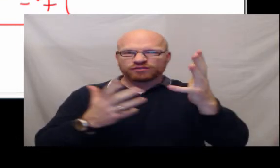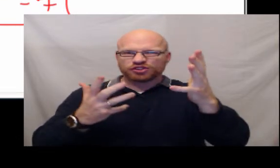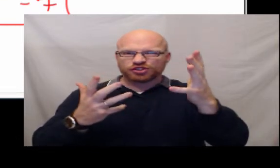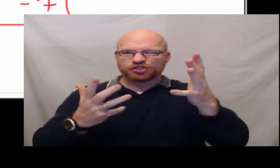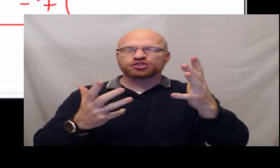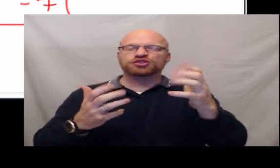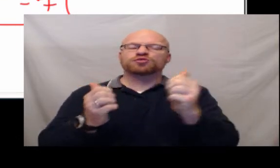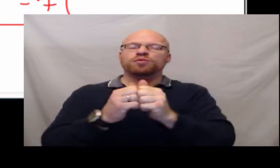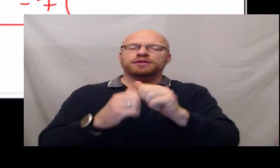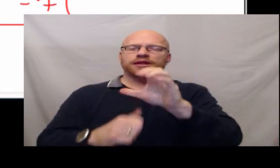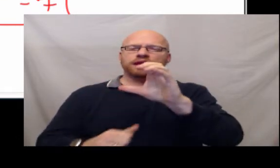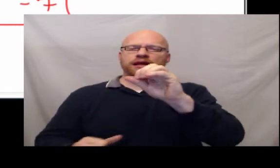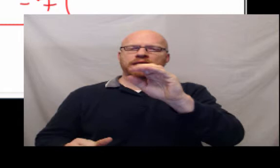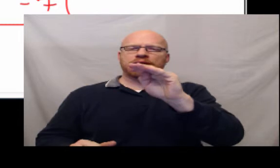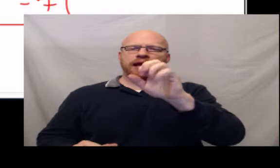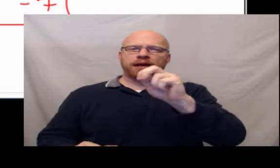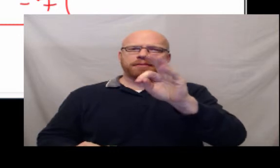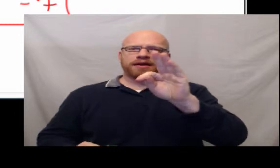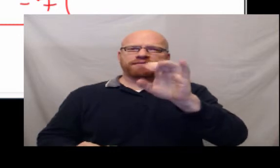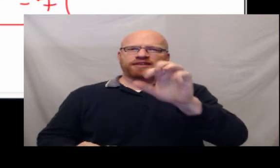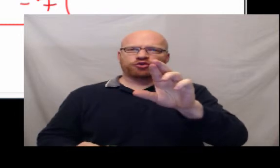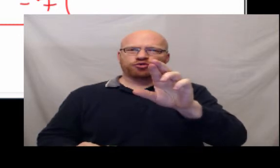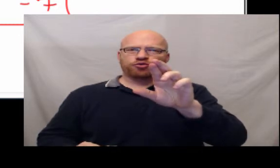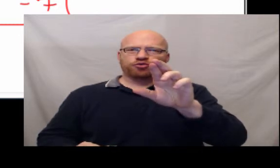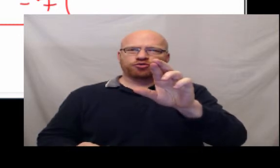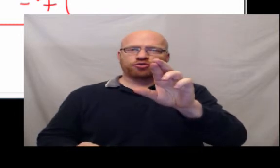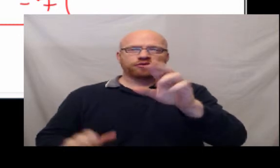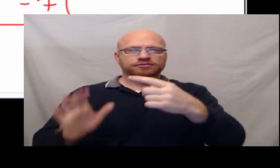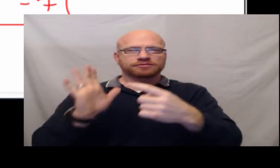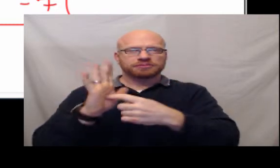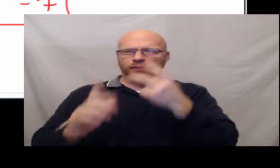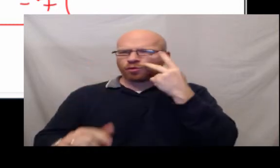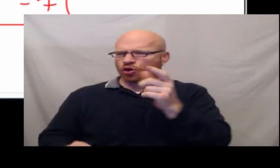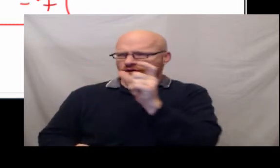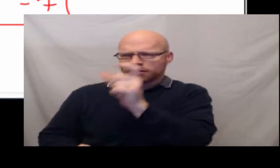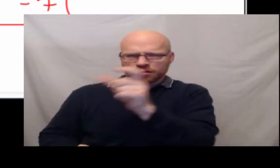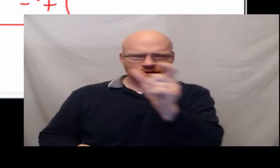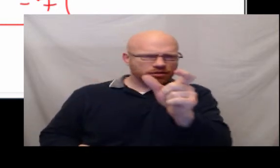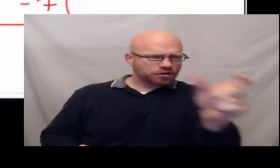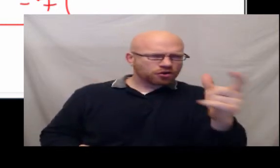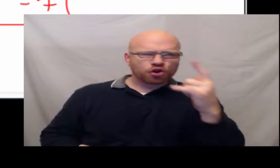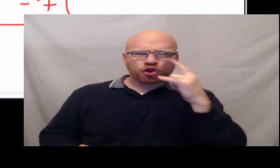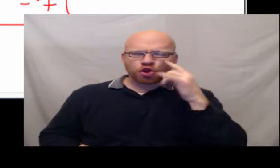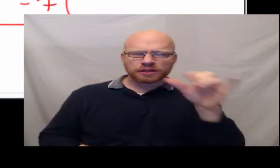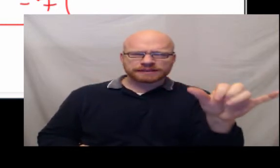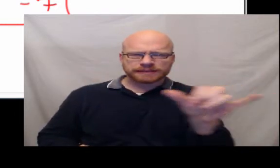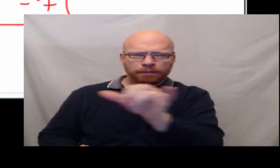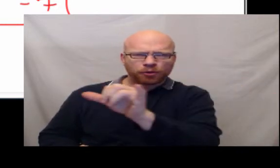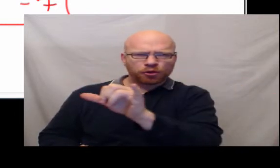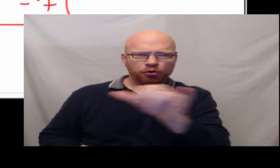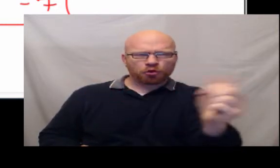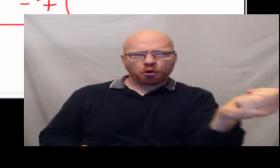previous vlogs. And now we've talked about common factors.